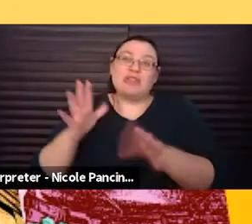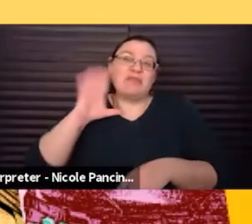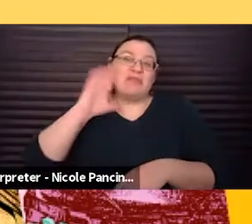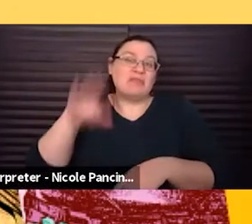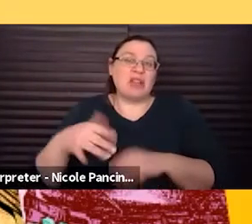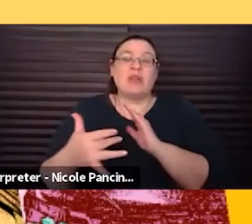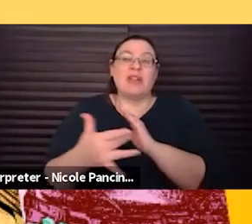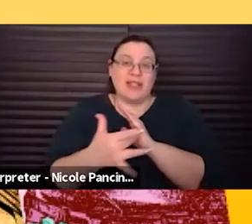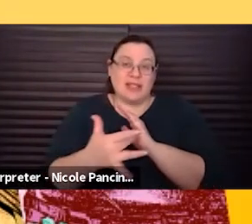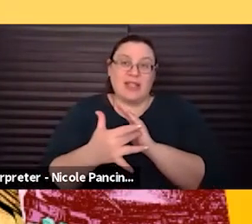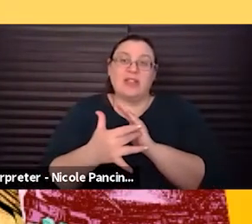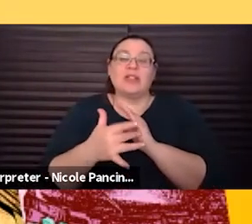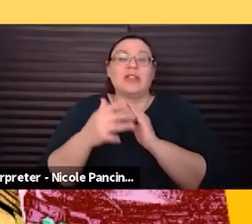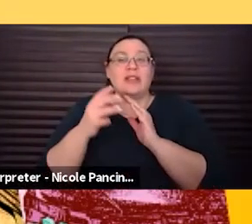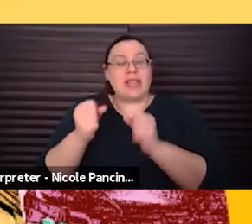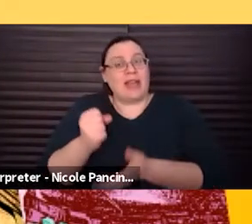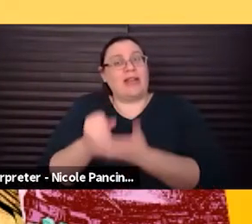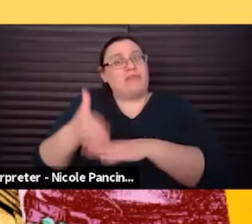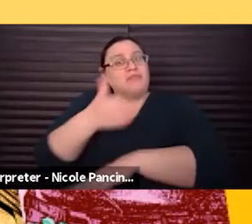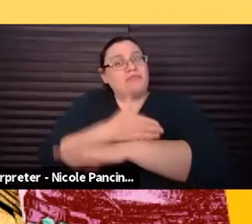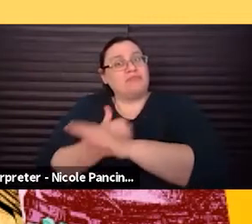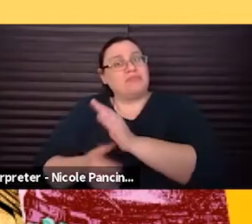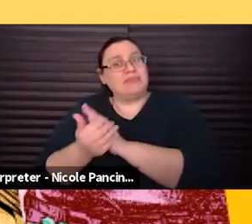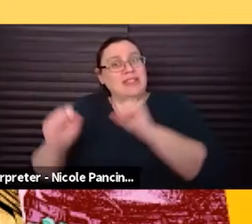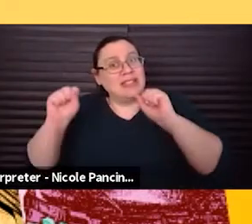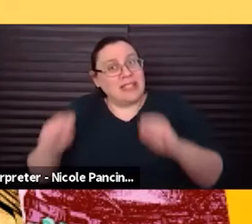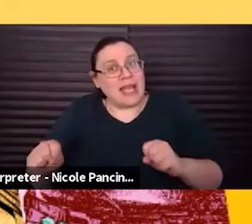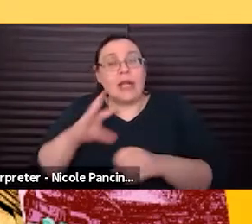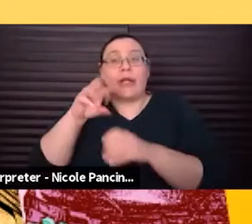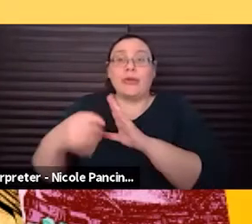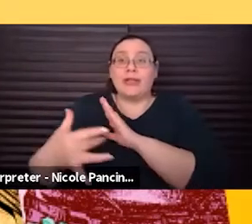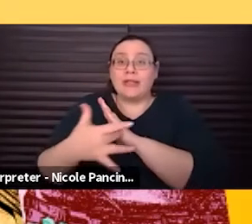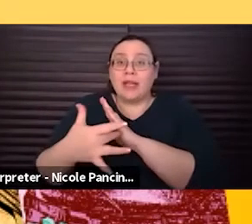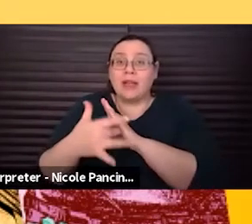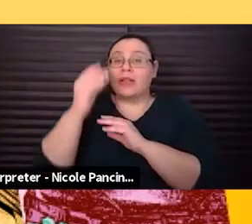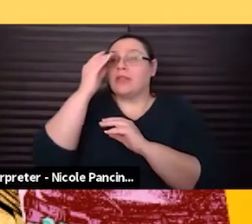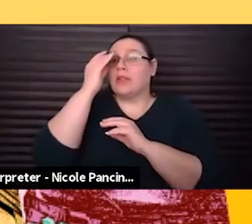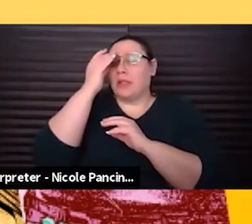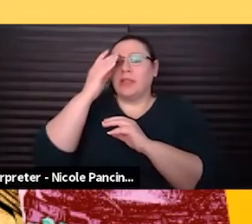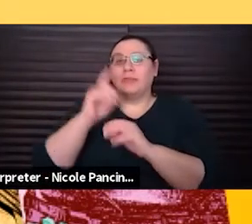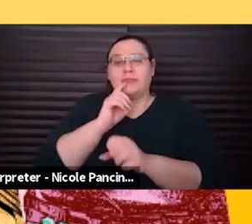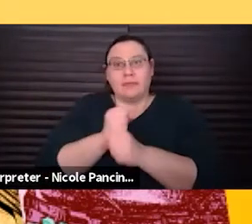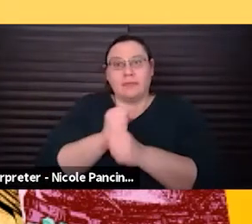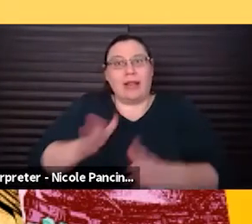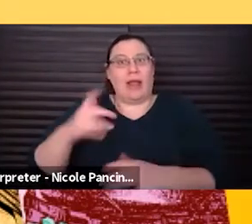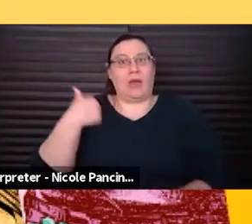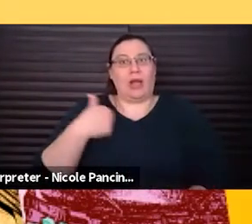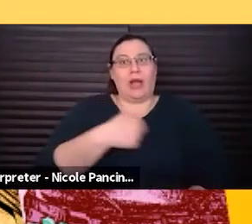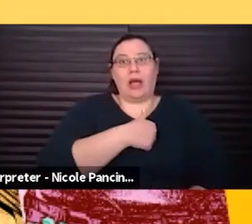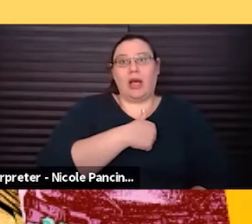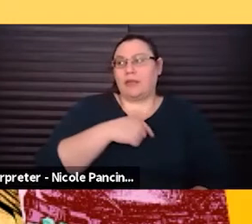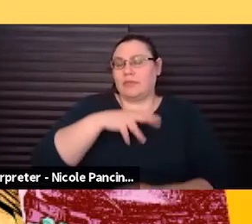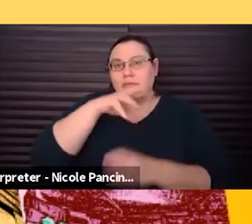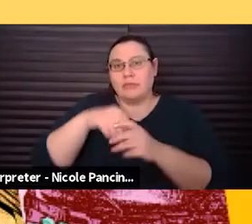can be skill enhancing, including technology that actually enabled us to engage in